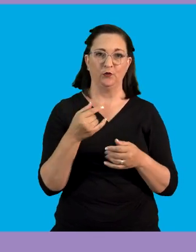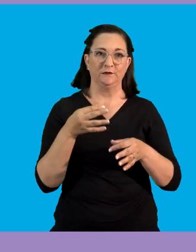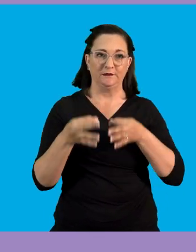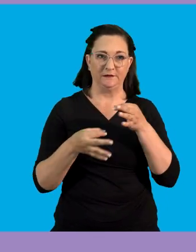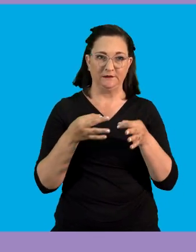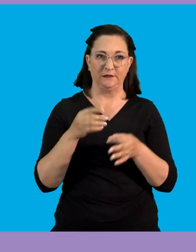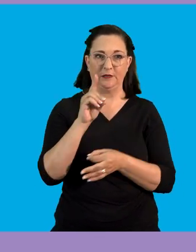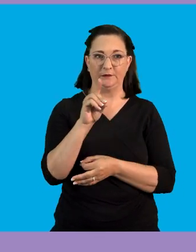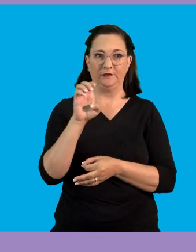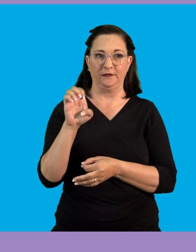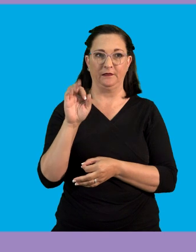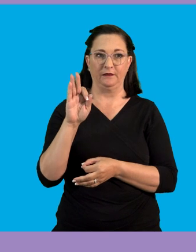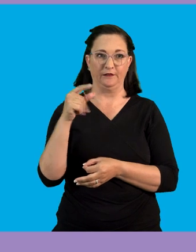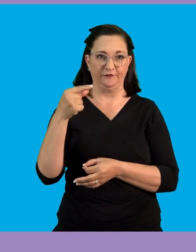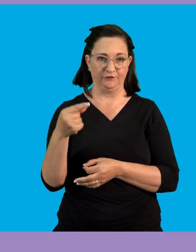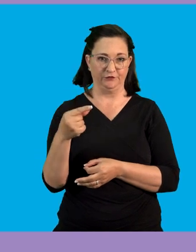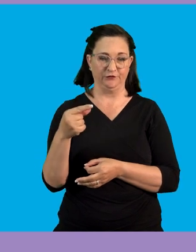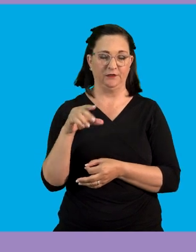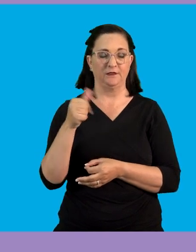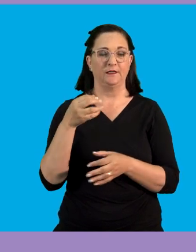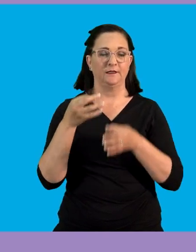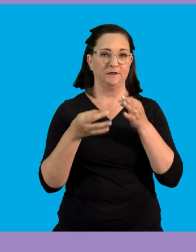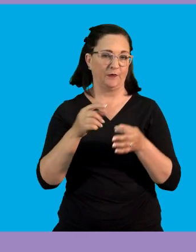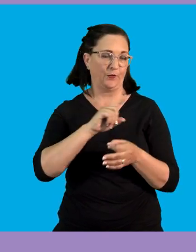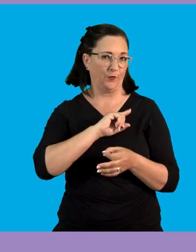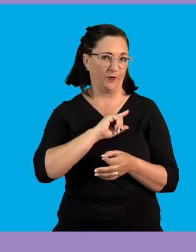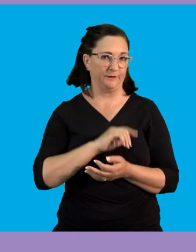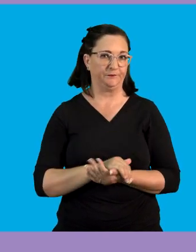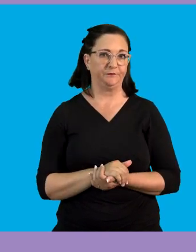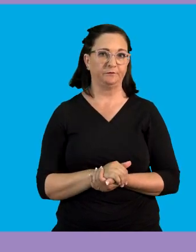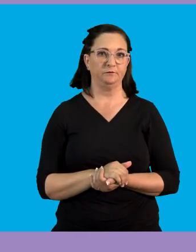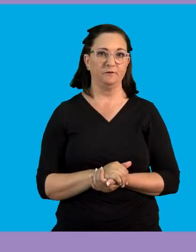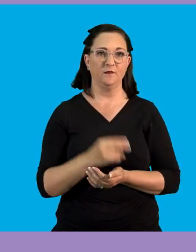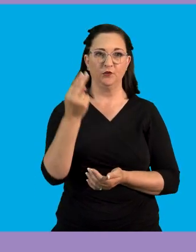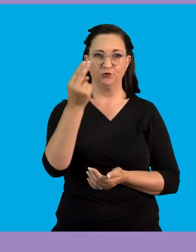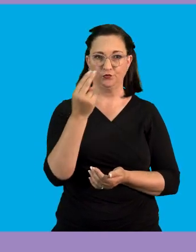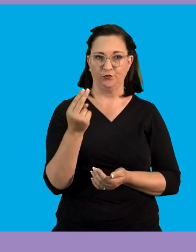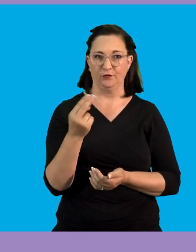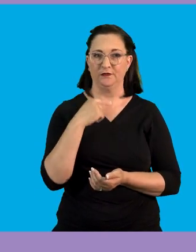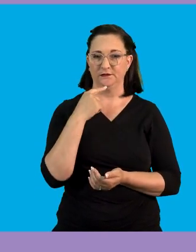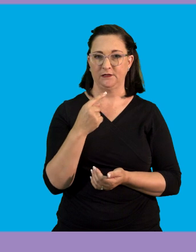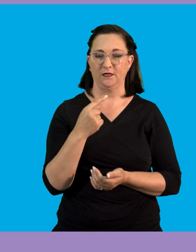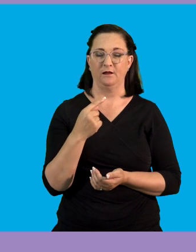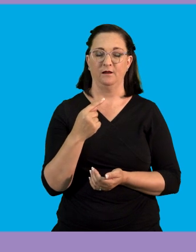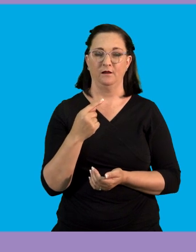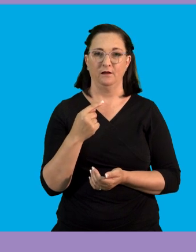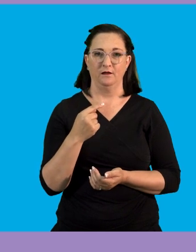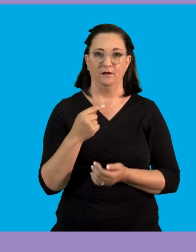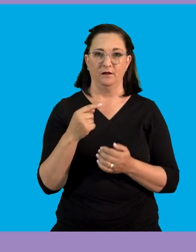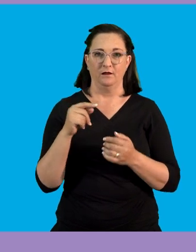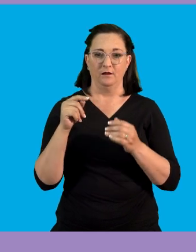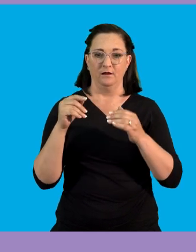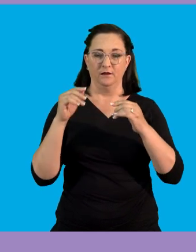description of quadrilateral DEFG and explain why. Look at the diagram. It has